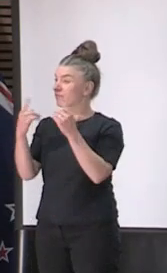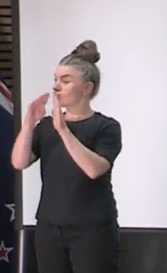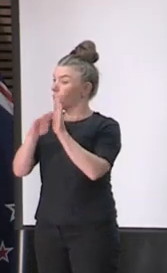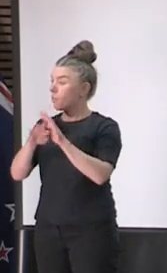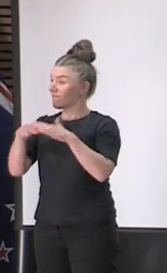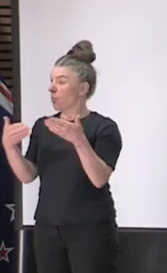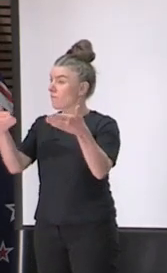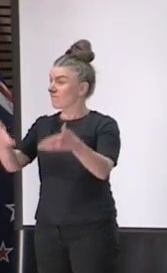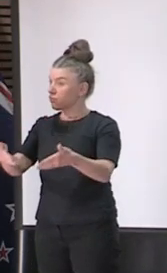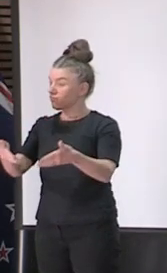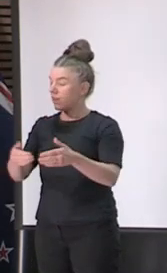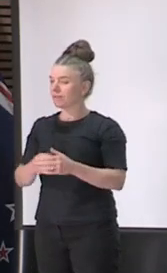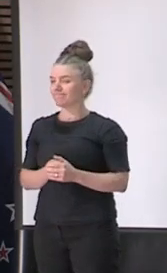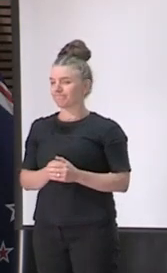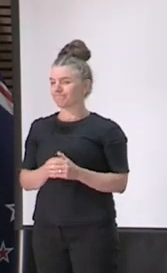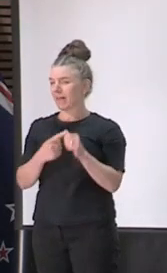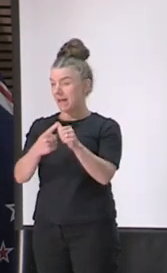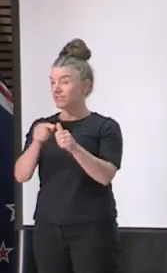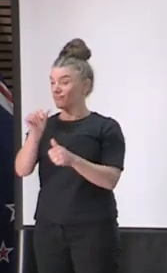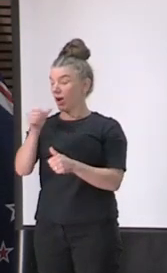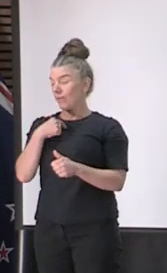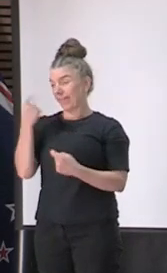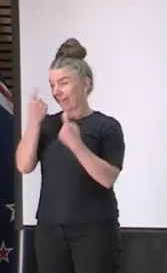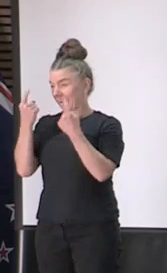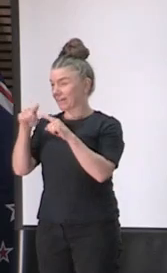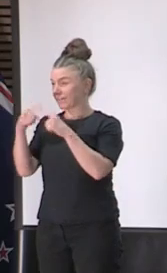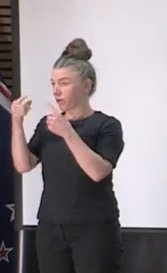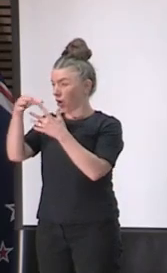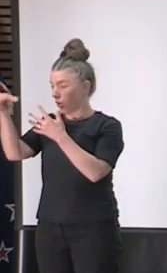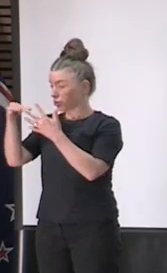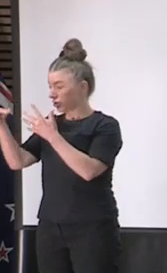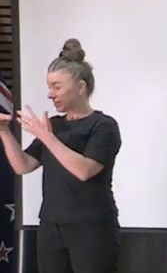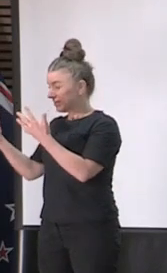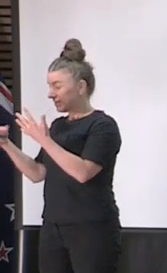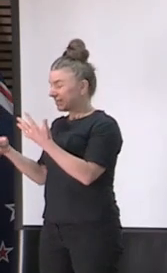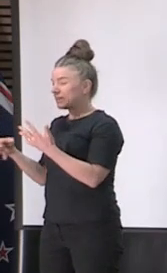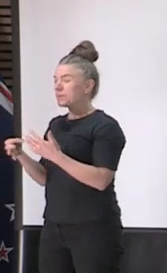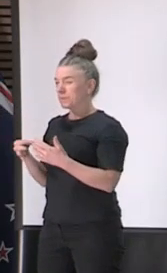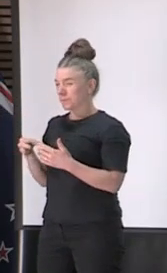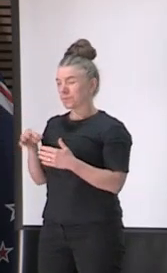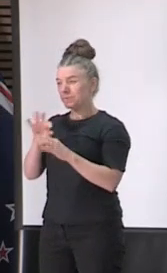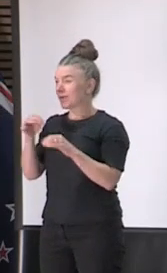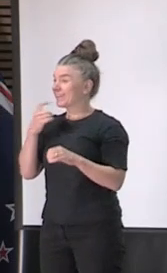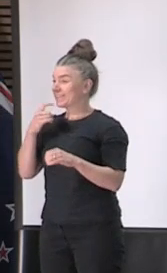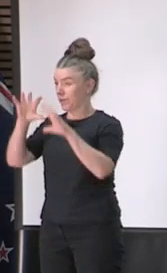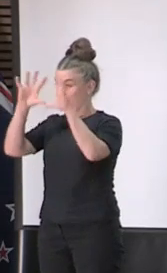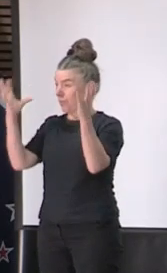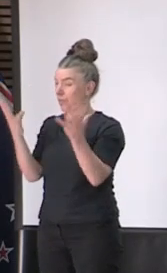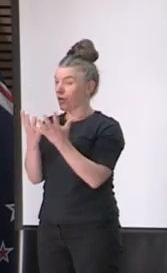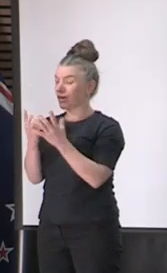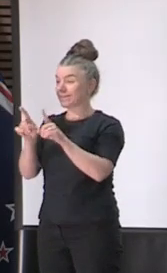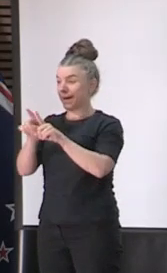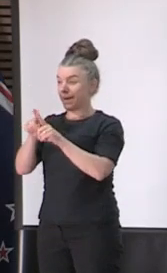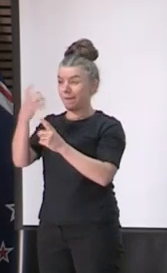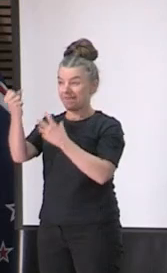differently. And again, as I look around, I think we can see that actually everyone's struggled with this globally. But probably what people